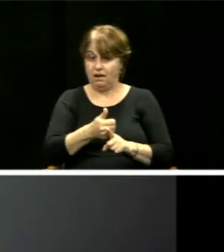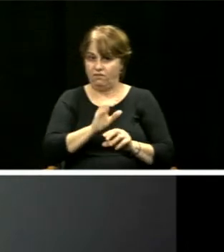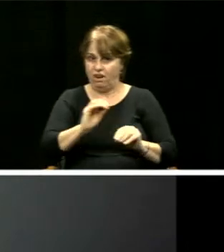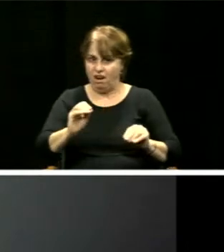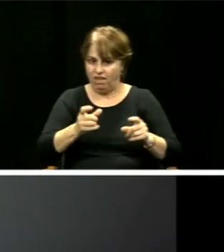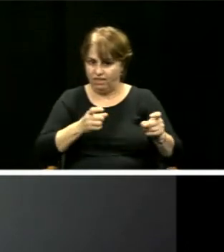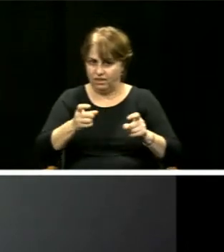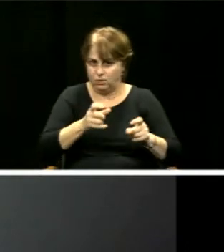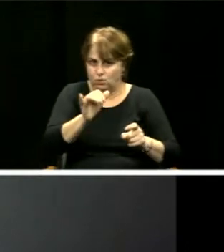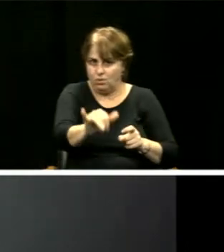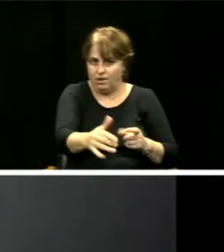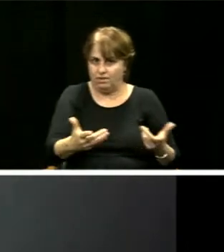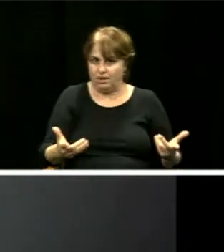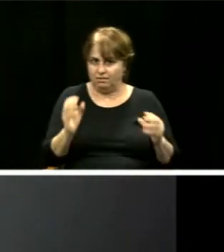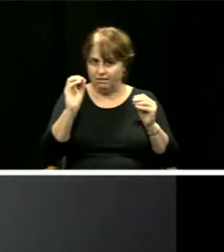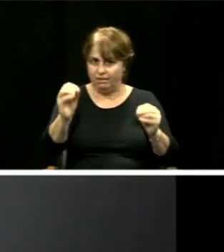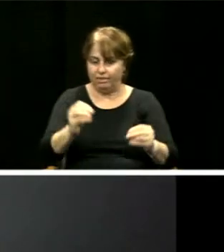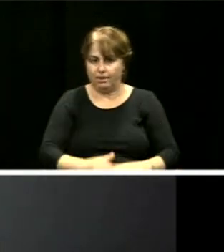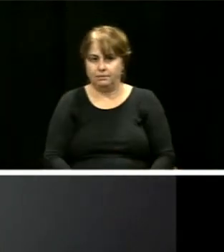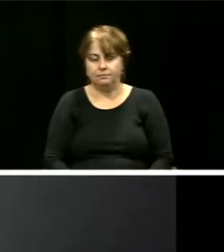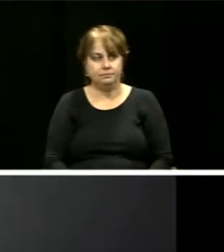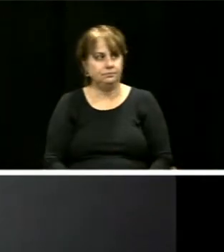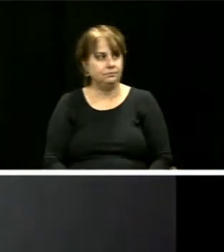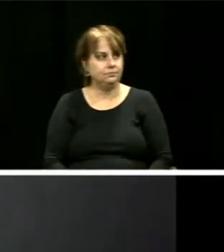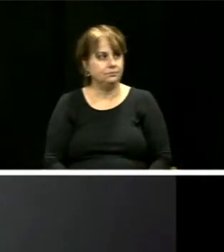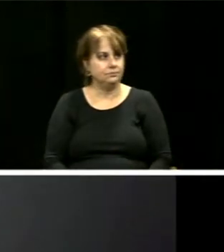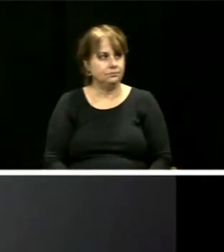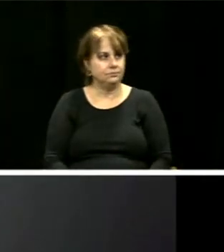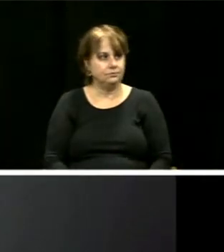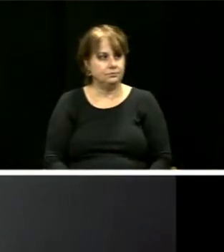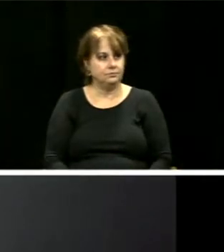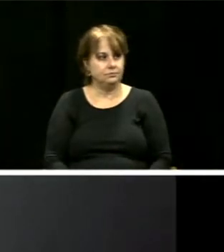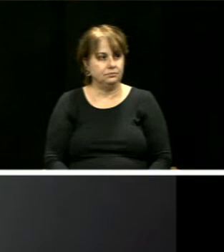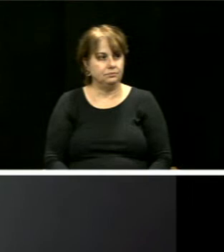up till now.